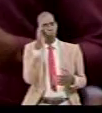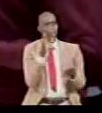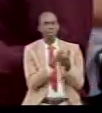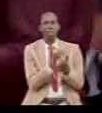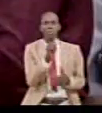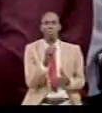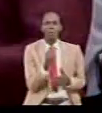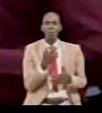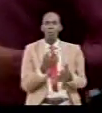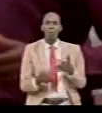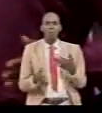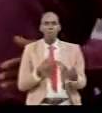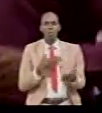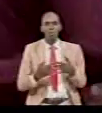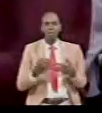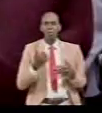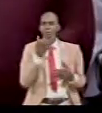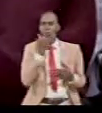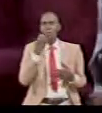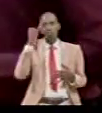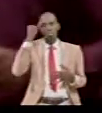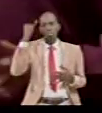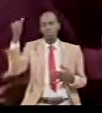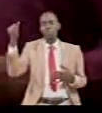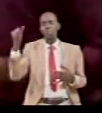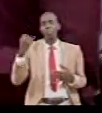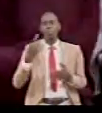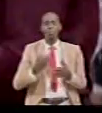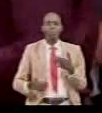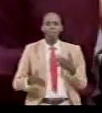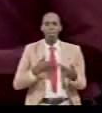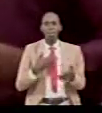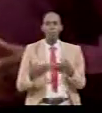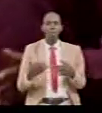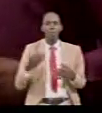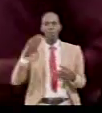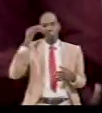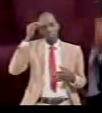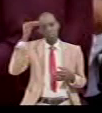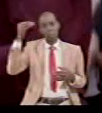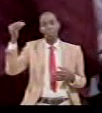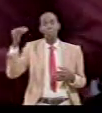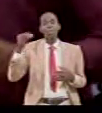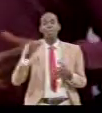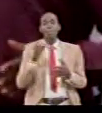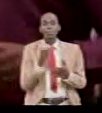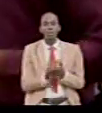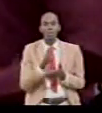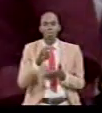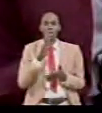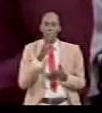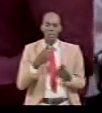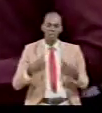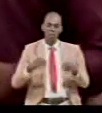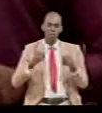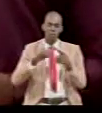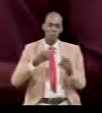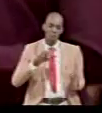whatever ideology, whatever philosophy you're trying to add to the